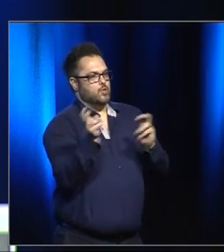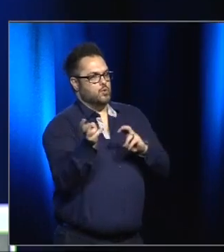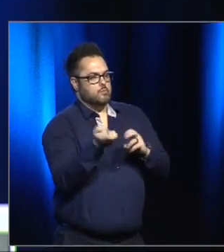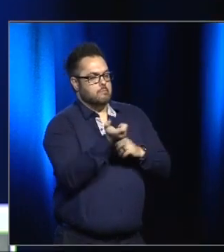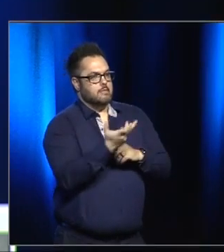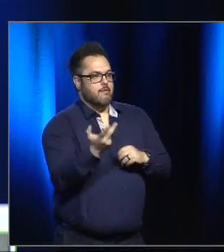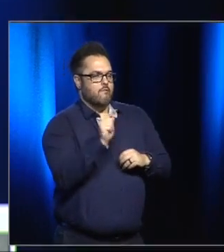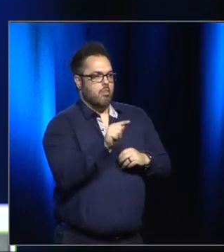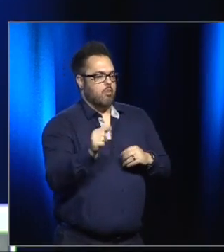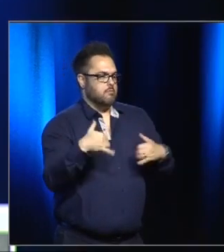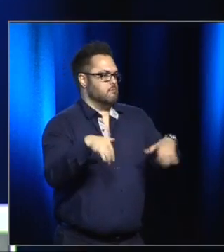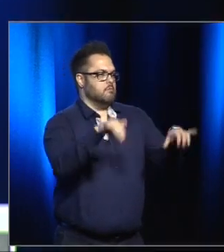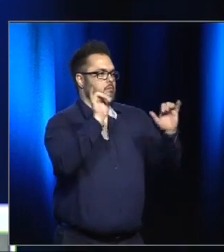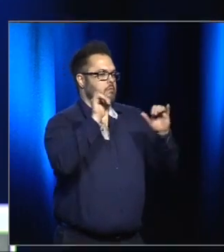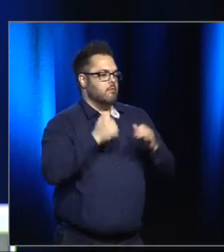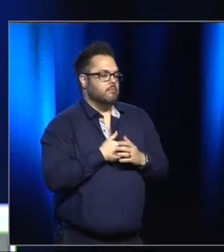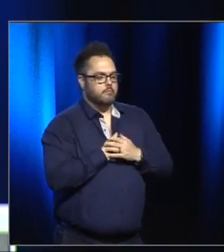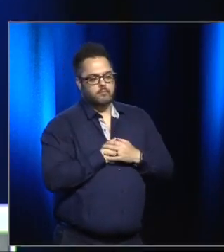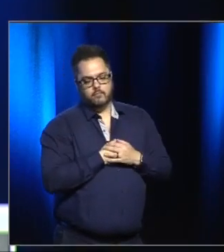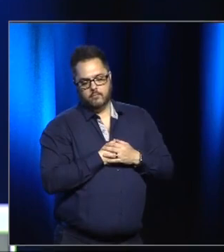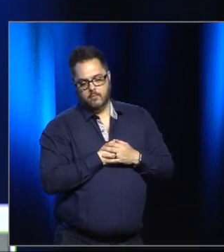few.